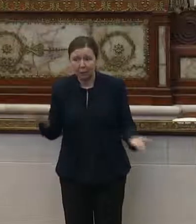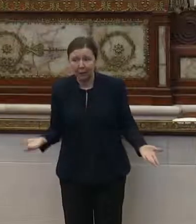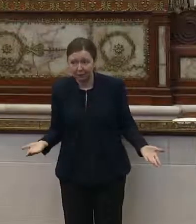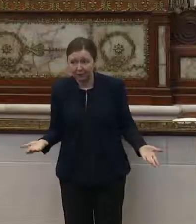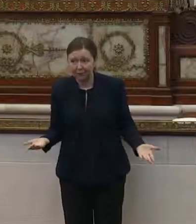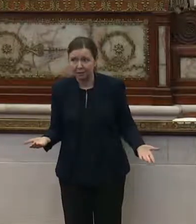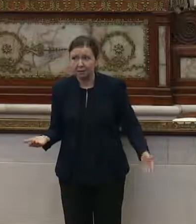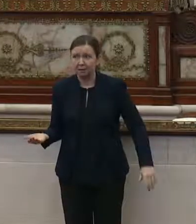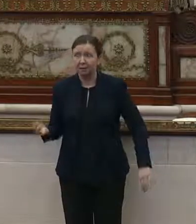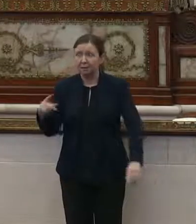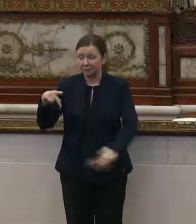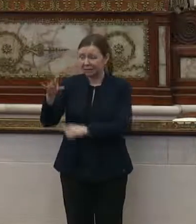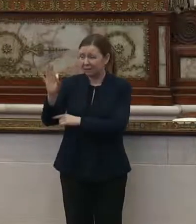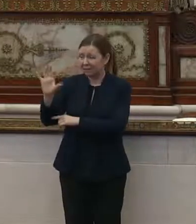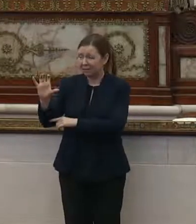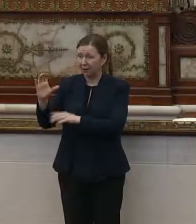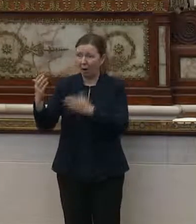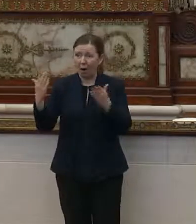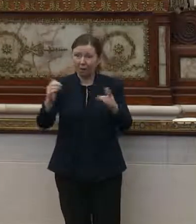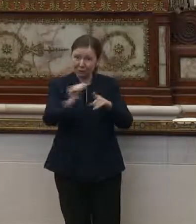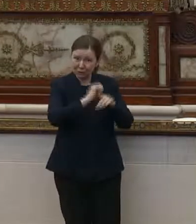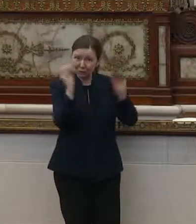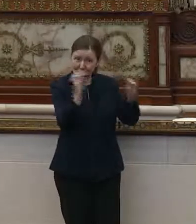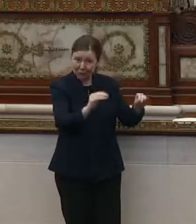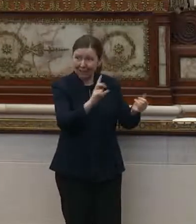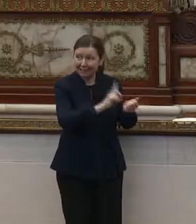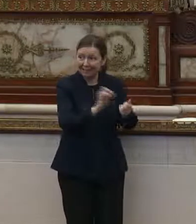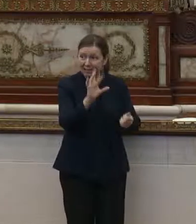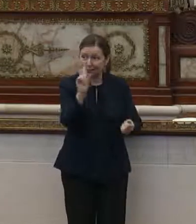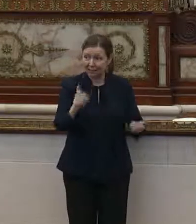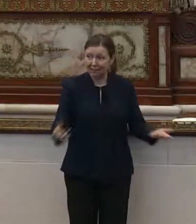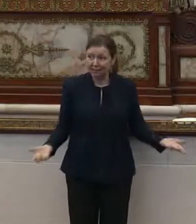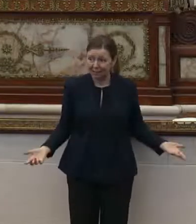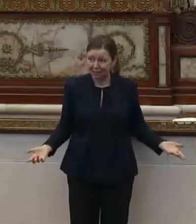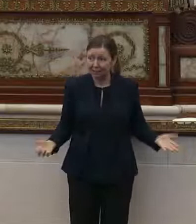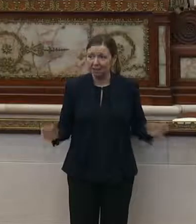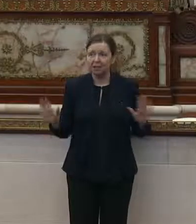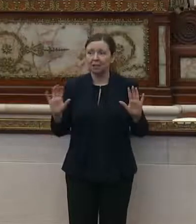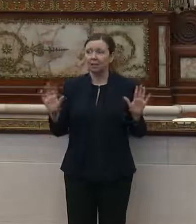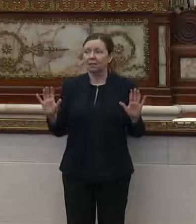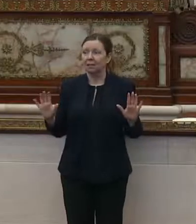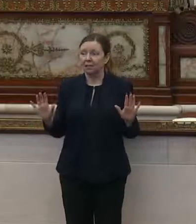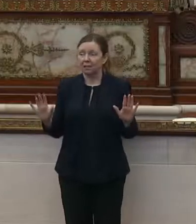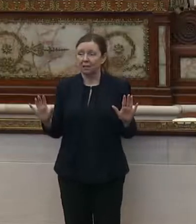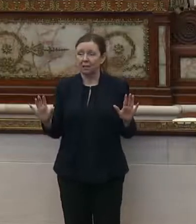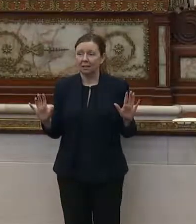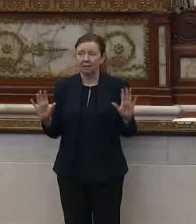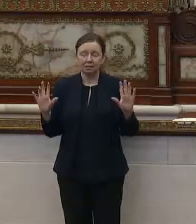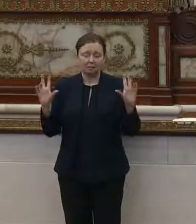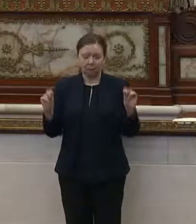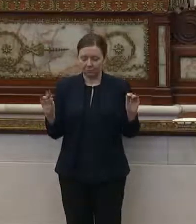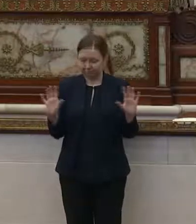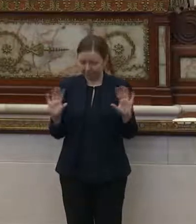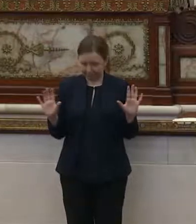familiar with. Philly Fighting COVID offered to train Dr. Stanford. No. Is that what you said? No.